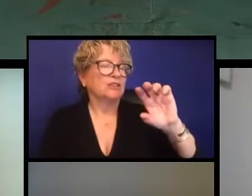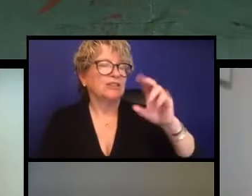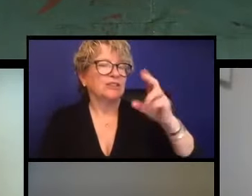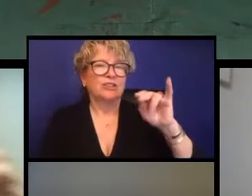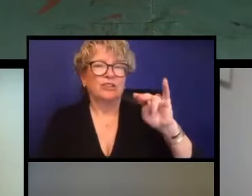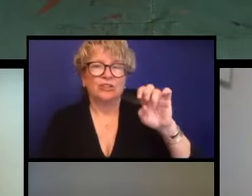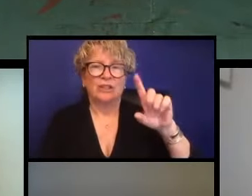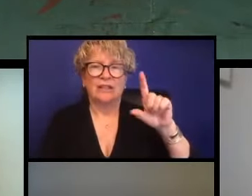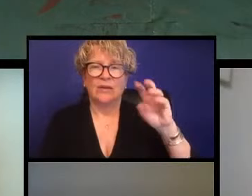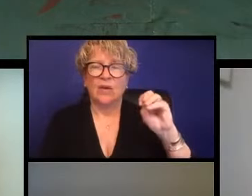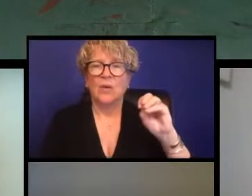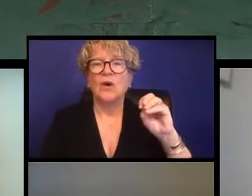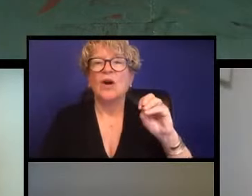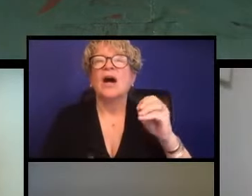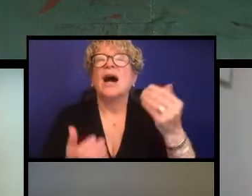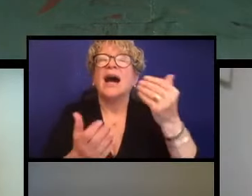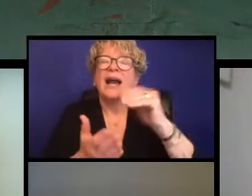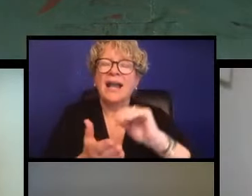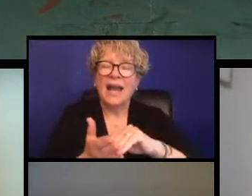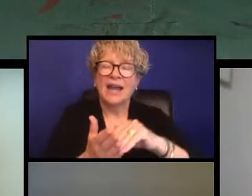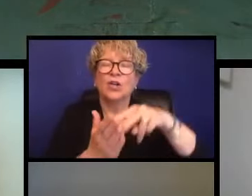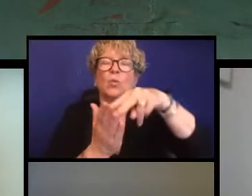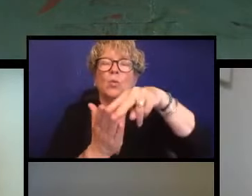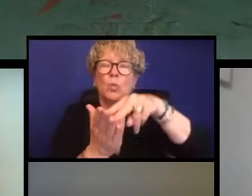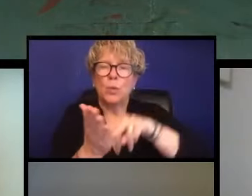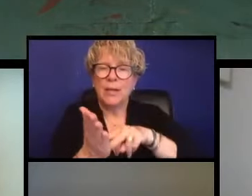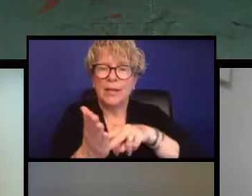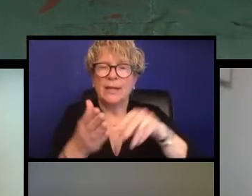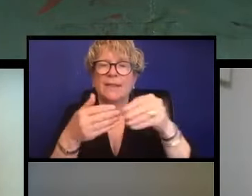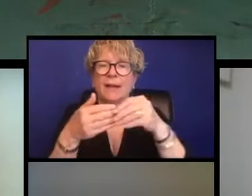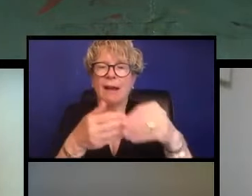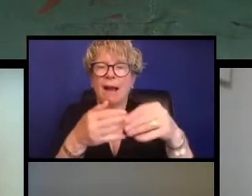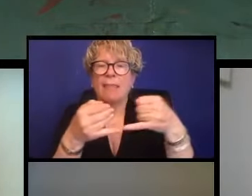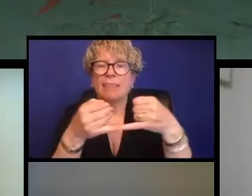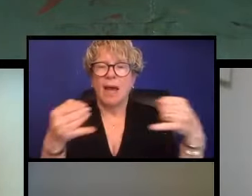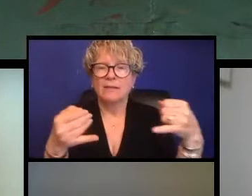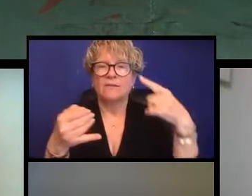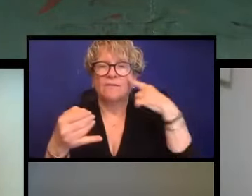emphasize to you enough how often that, you know,